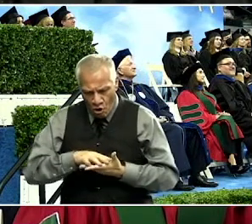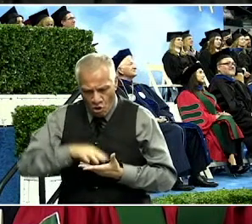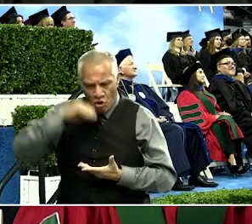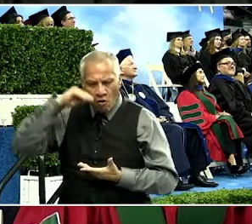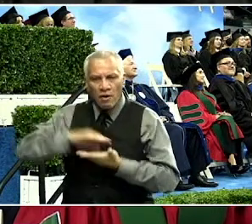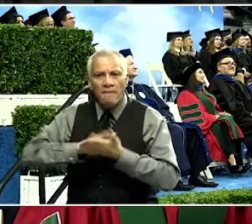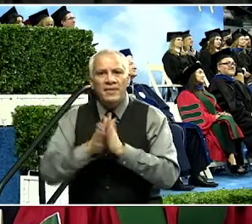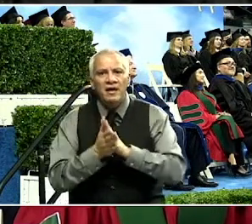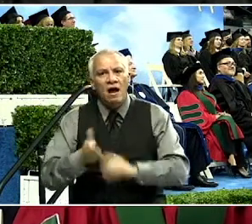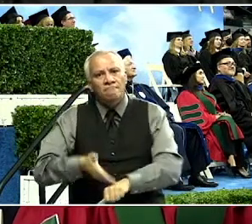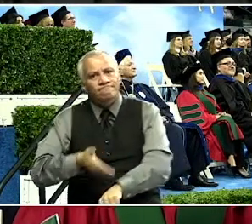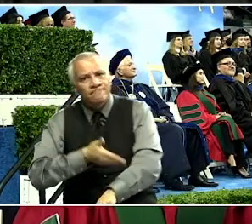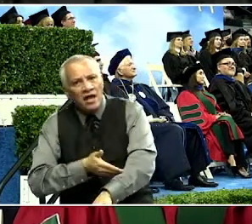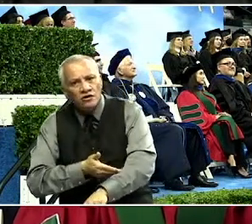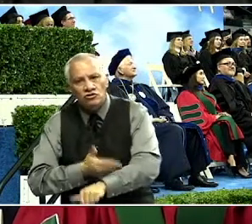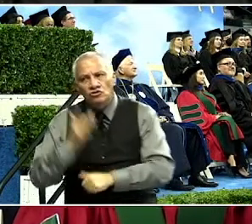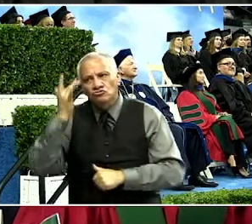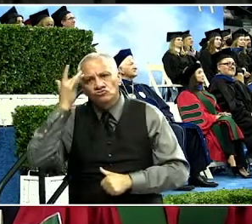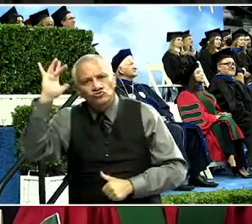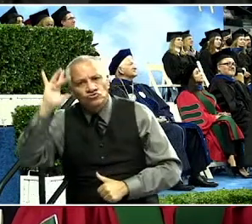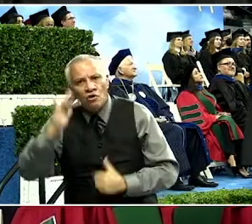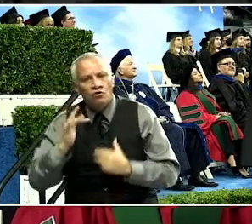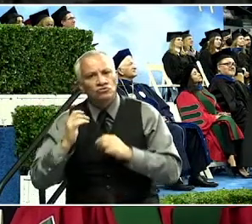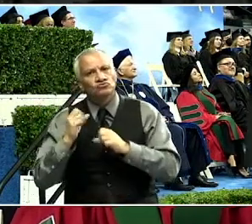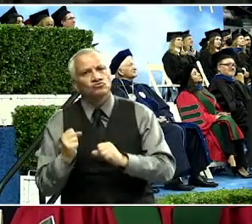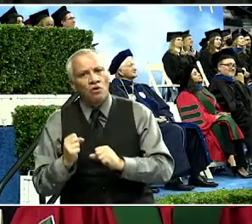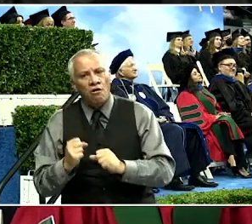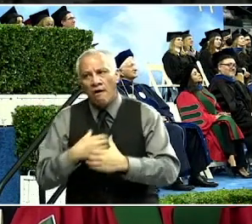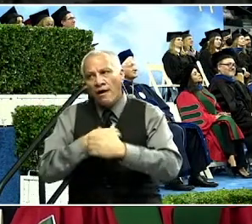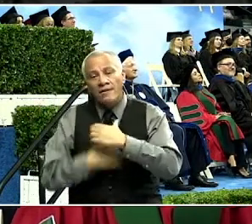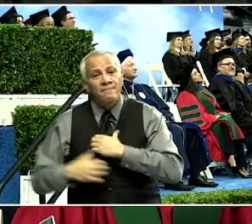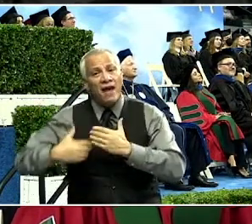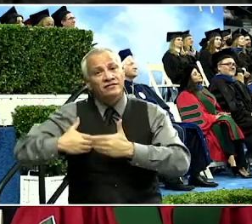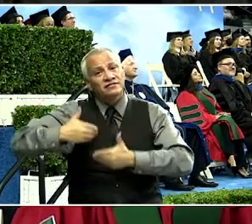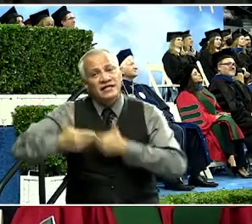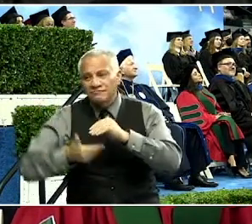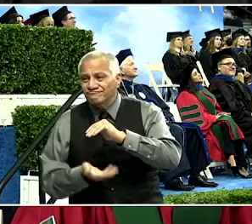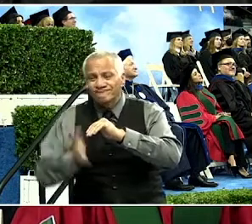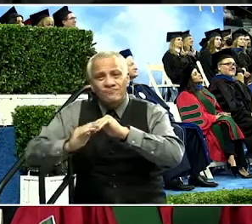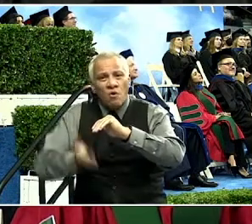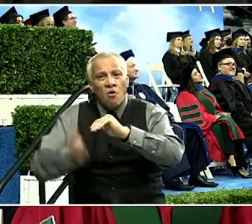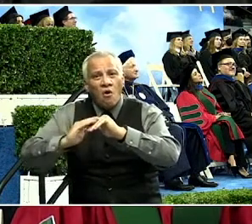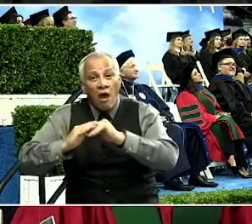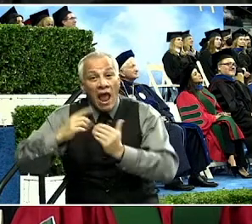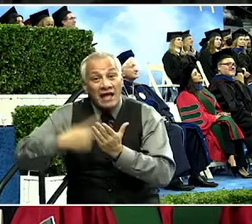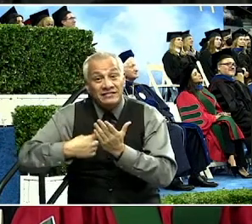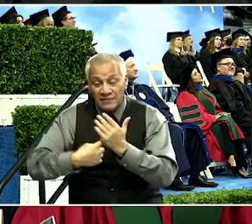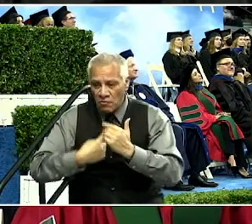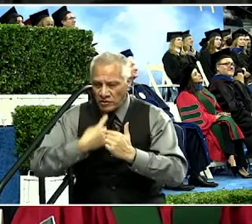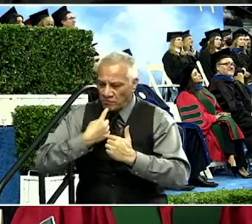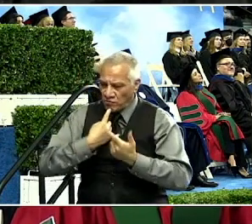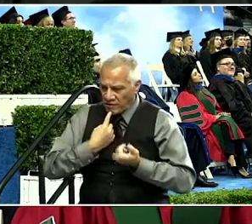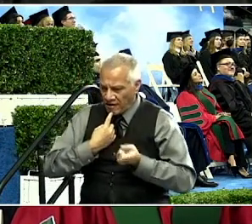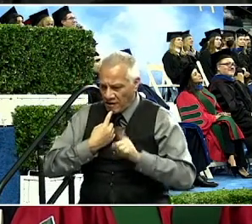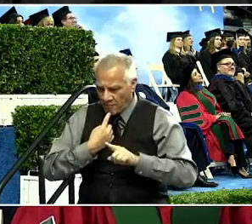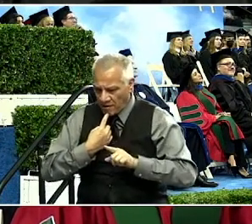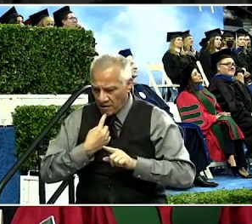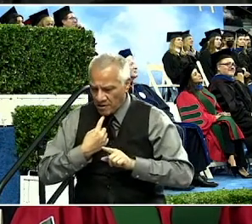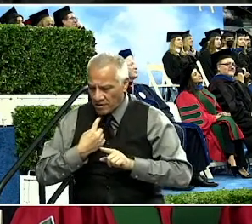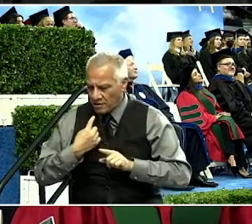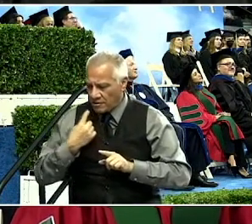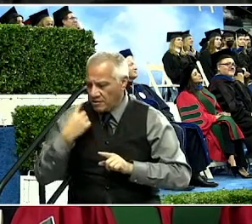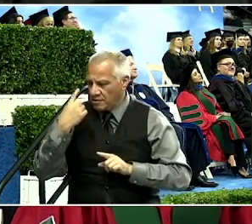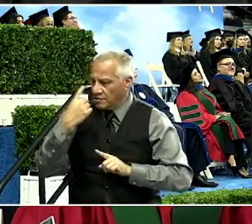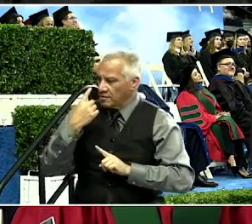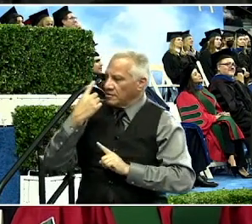stronger, smarter, more compassionate, more inspired. And sometimes, just on the other side of disappointment, you'll find a great